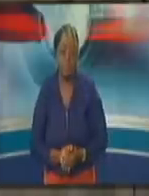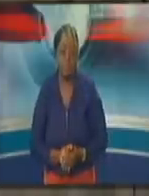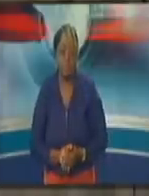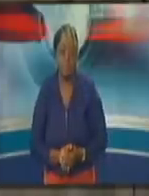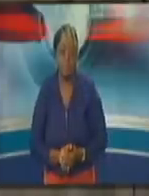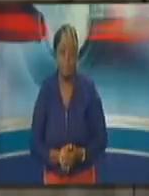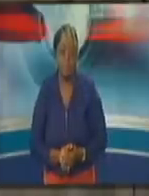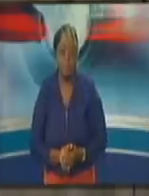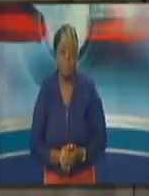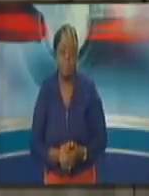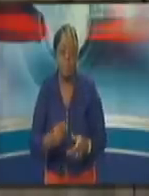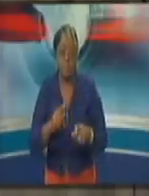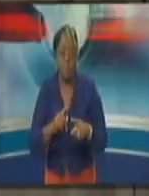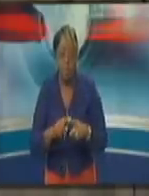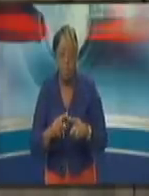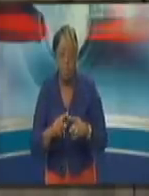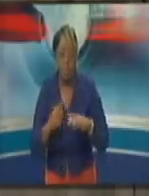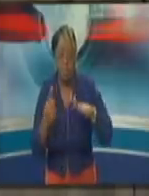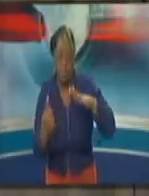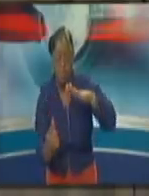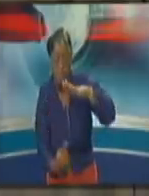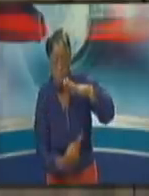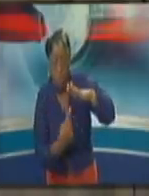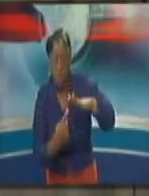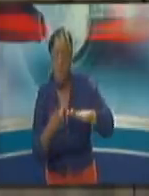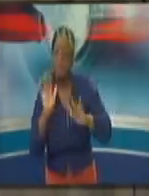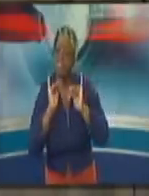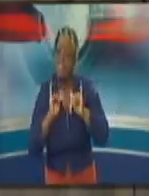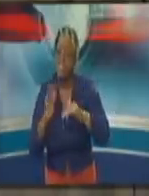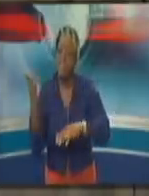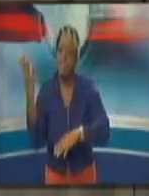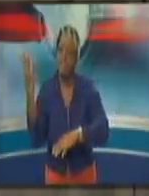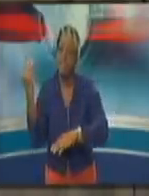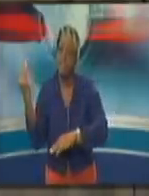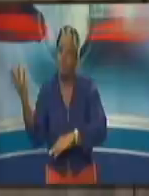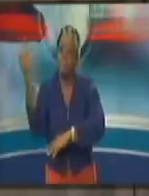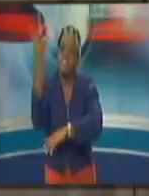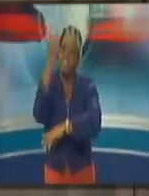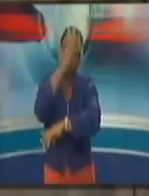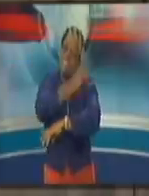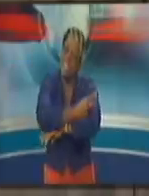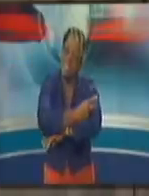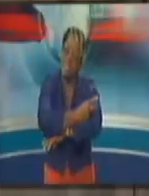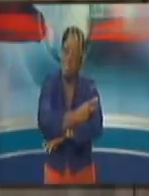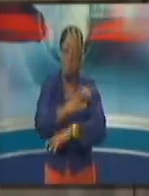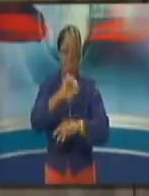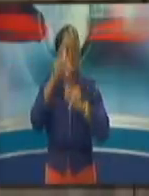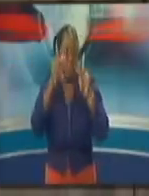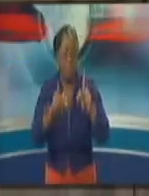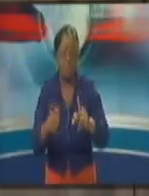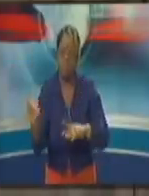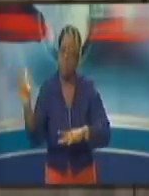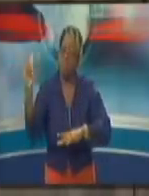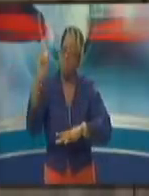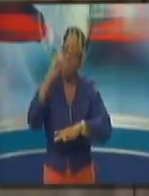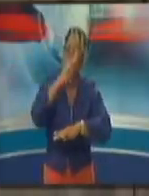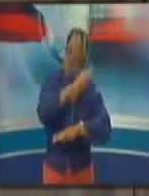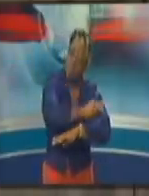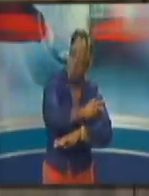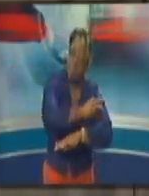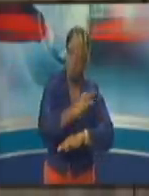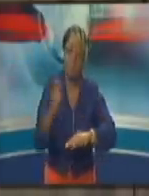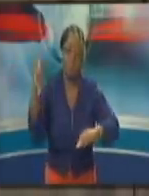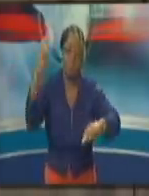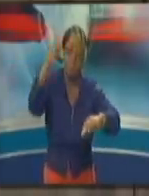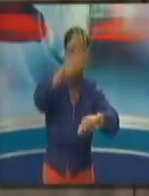But generally speaking, our quarantine period remains 14 days. For anybody who returns, I just want to take you